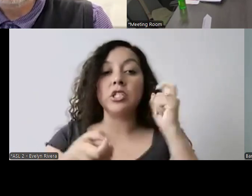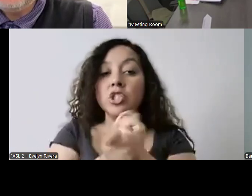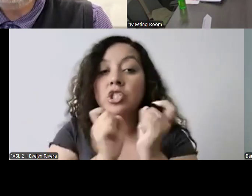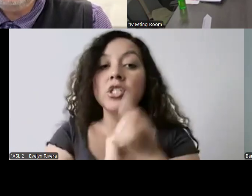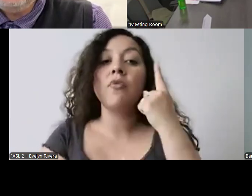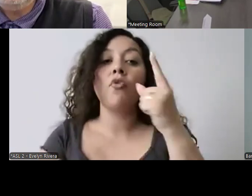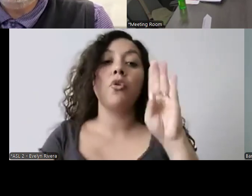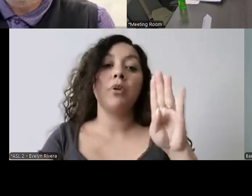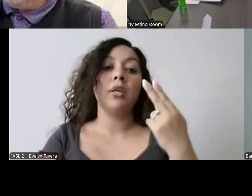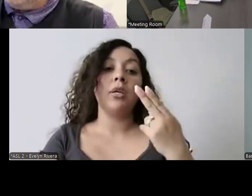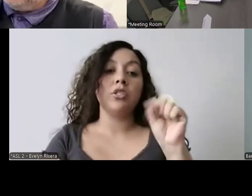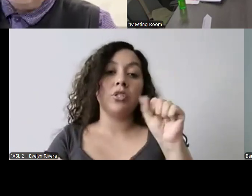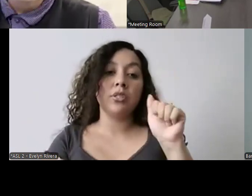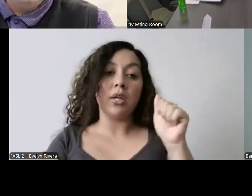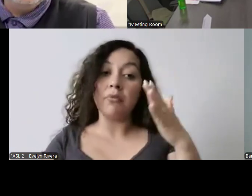forward.